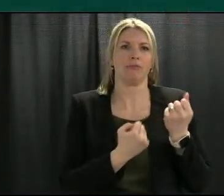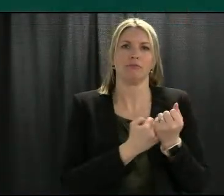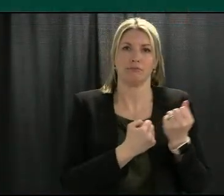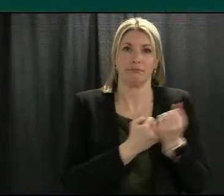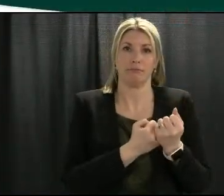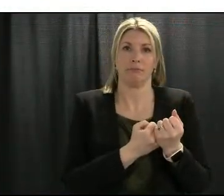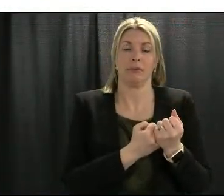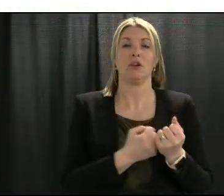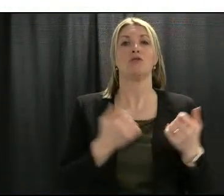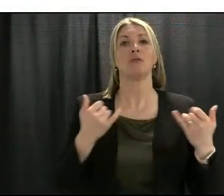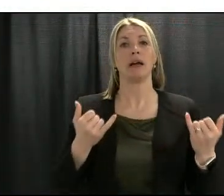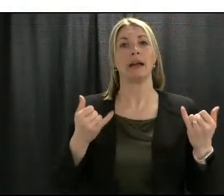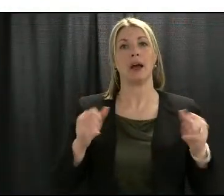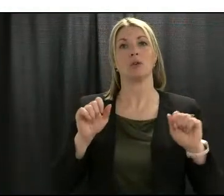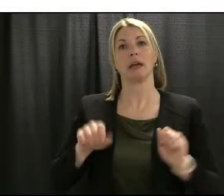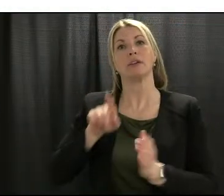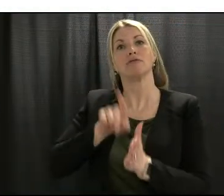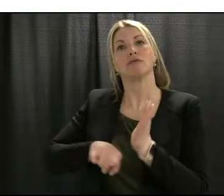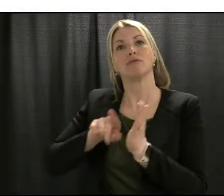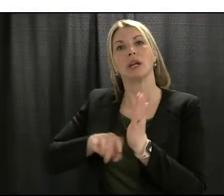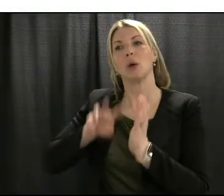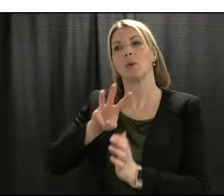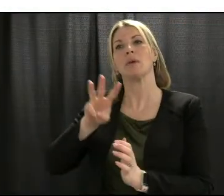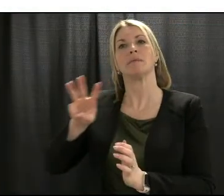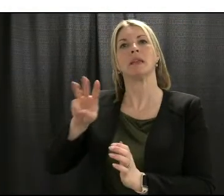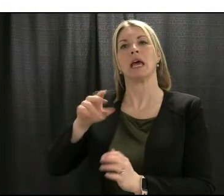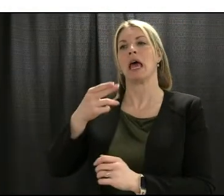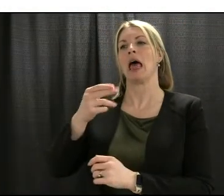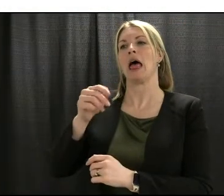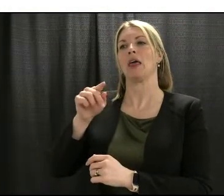are in that, they're in that stage now of attack.